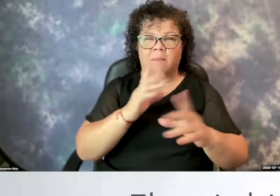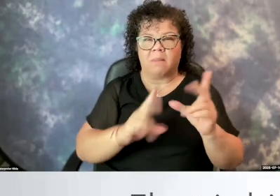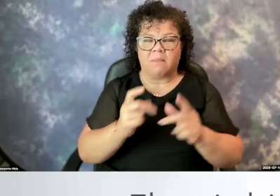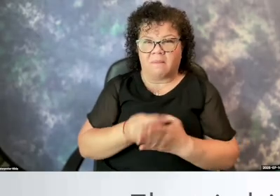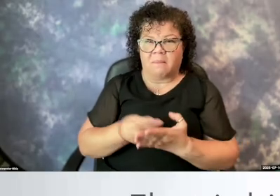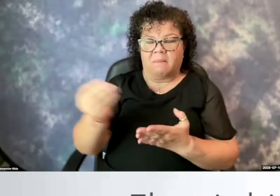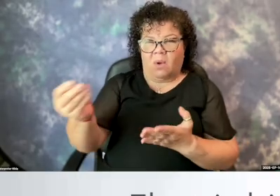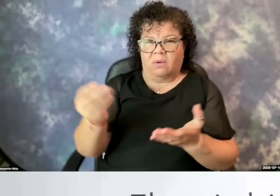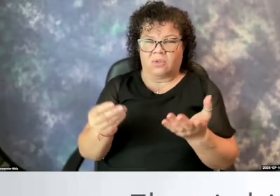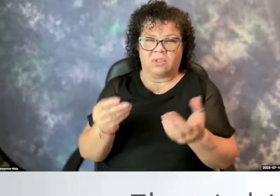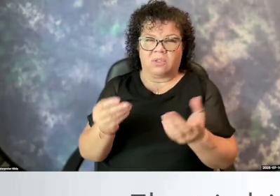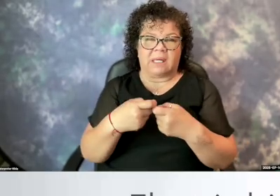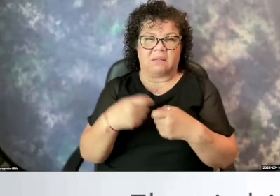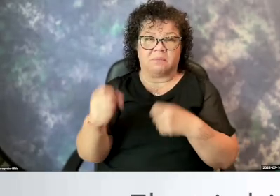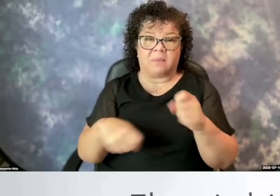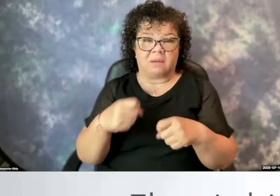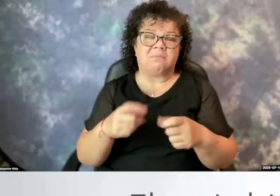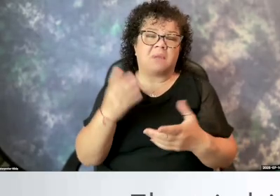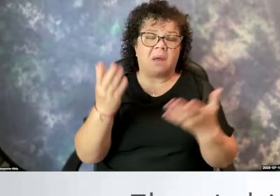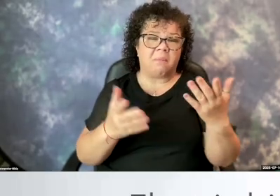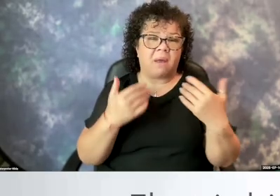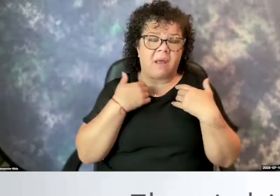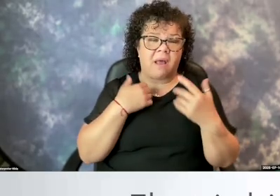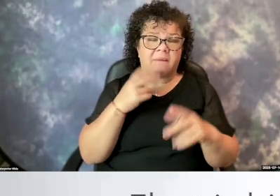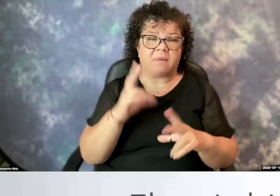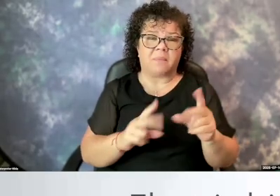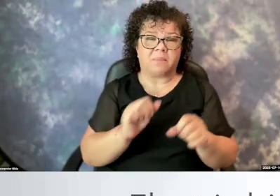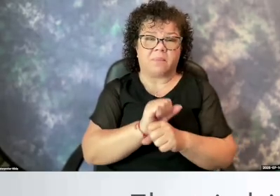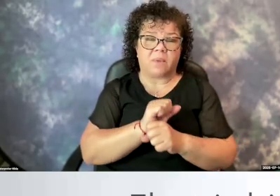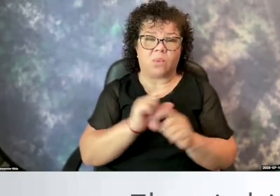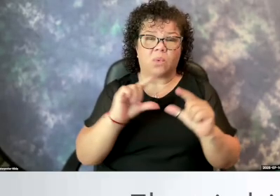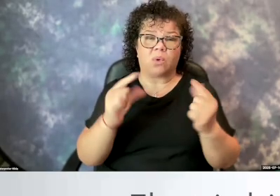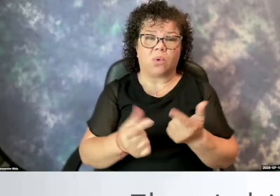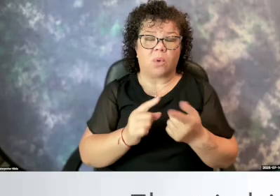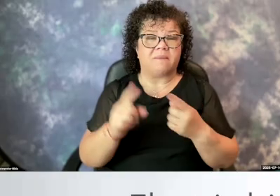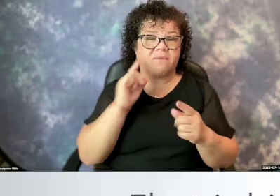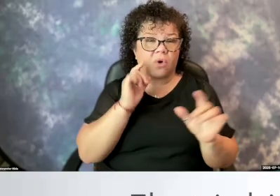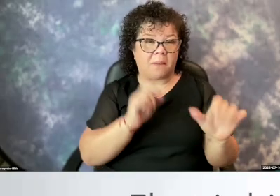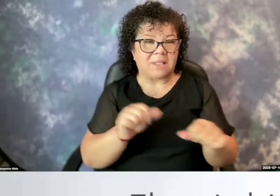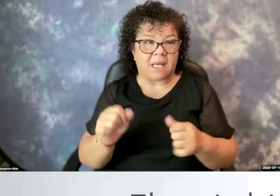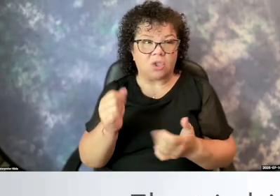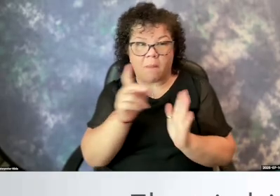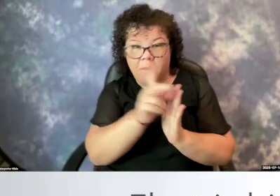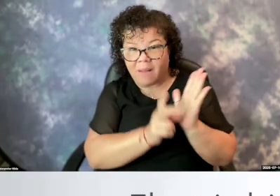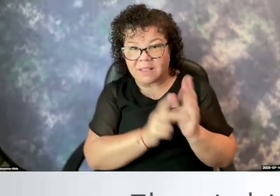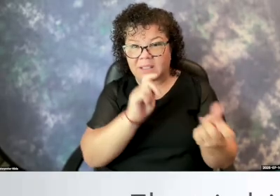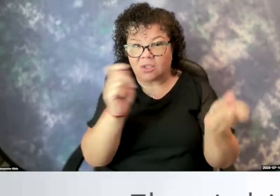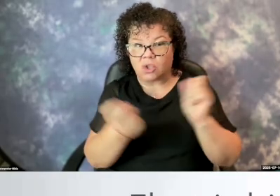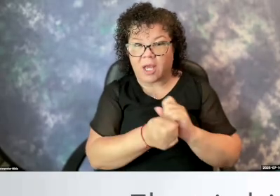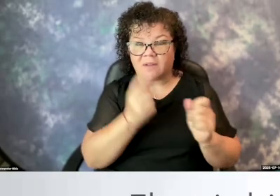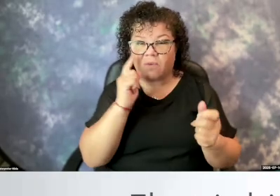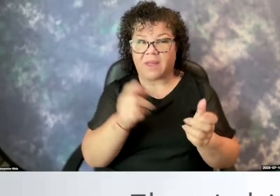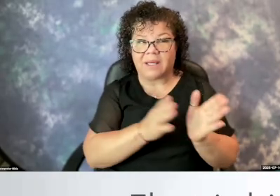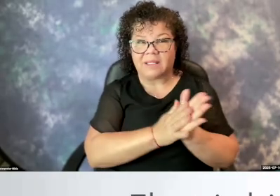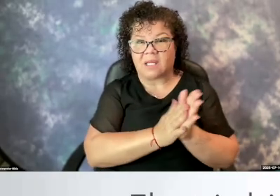low-income households to purchase an e-bike with the current incentive amounts. Staff may hold a public work group to solicit